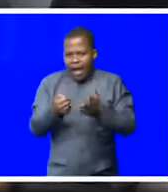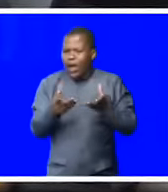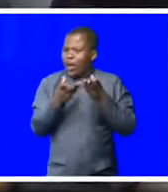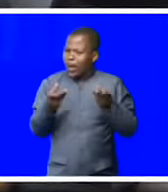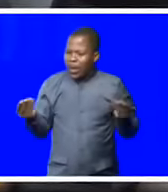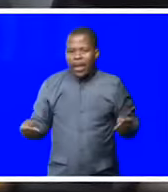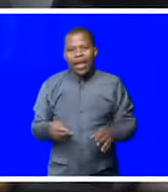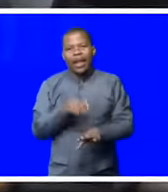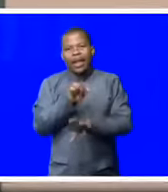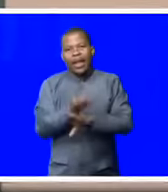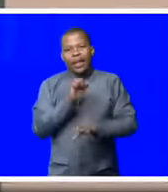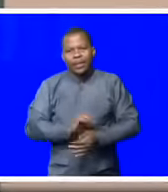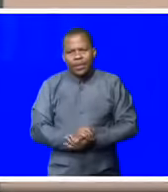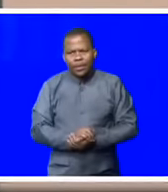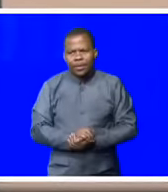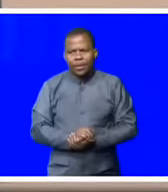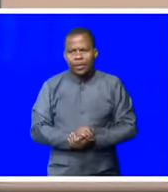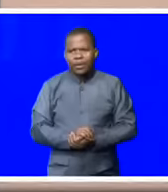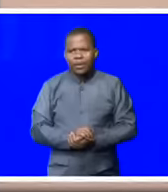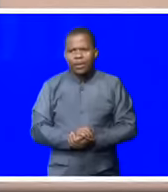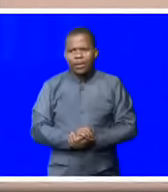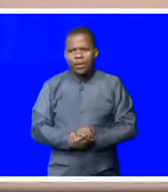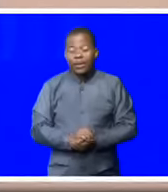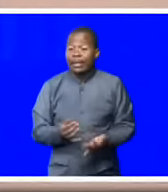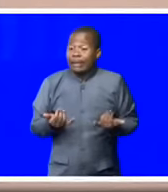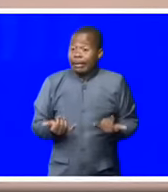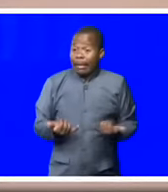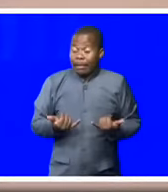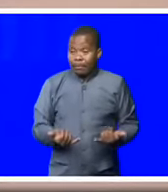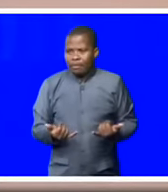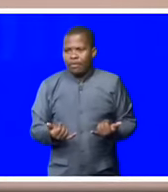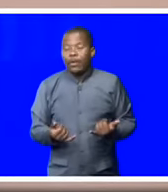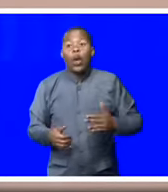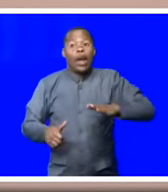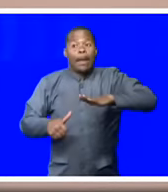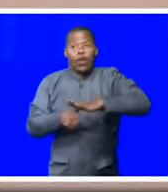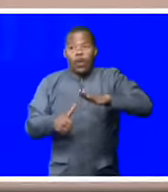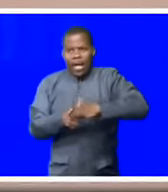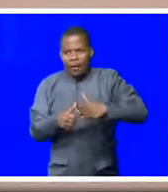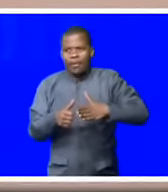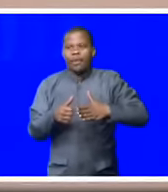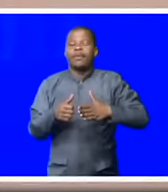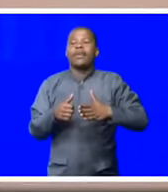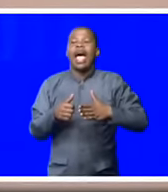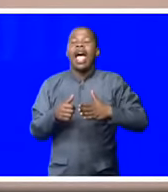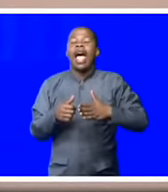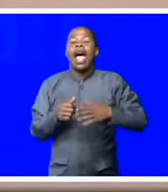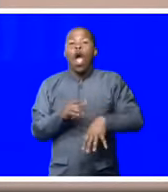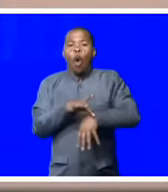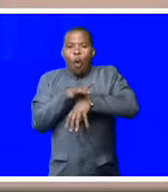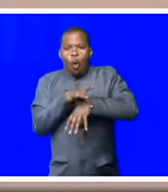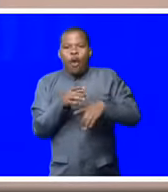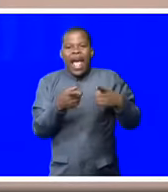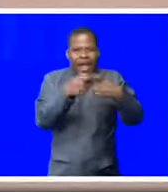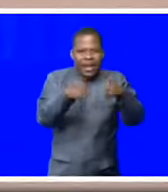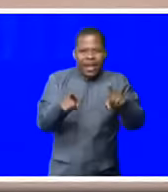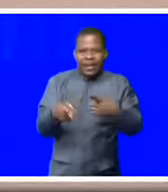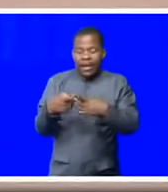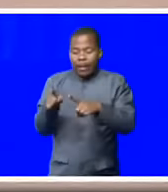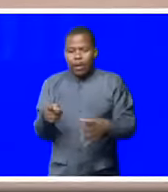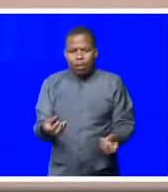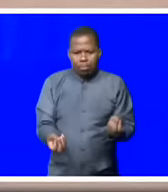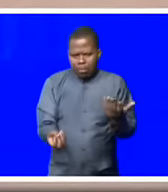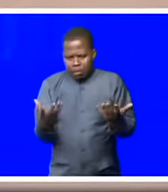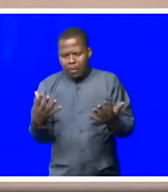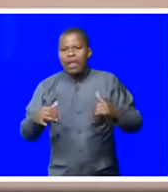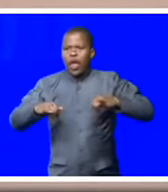lengahle ibhedvuke. It's time to build capacities to detect and to respond to public health emergencies.